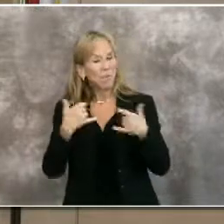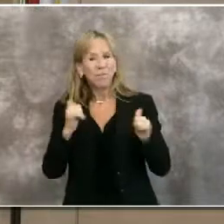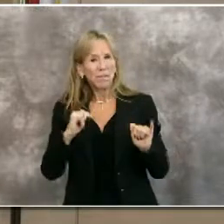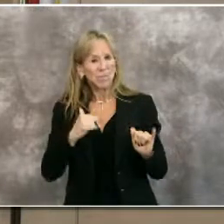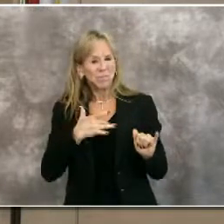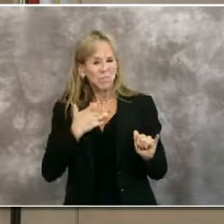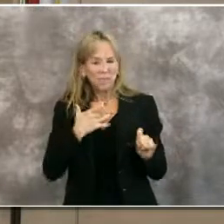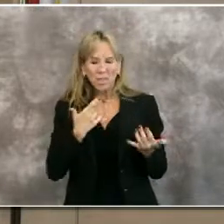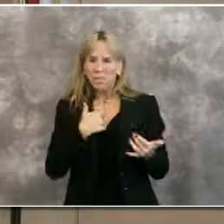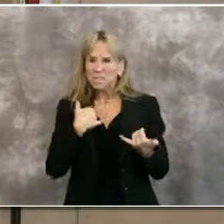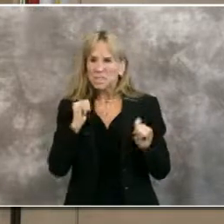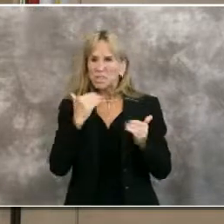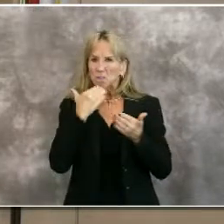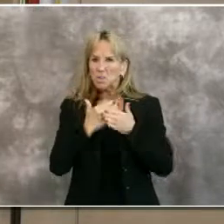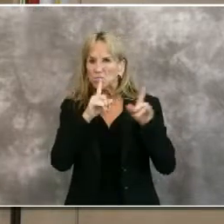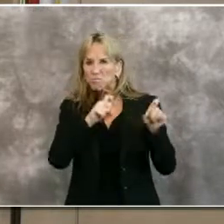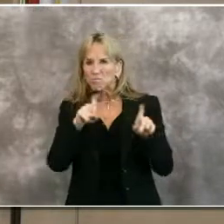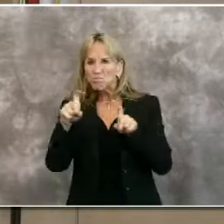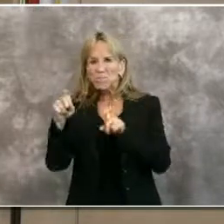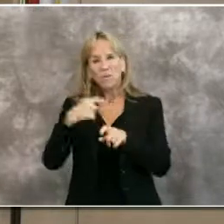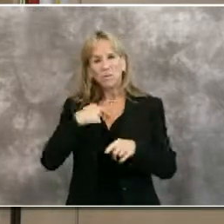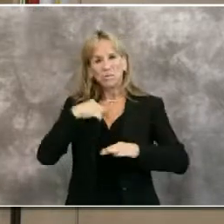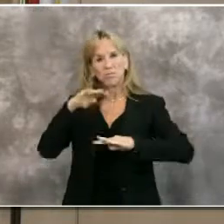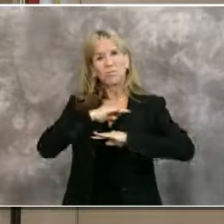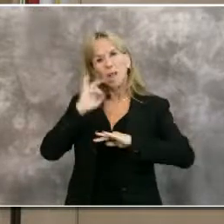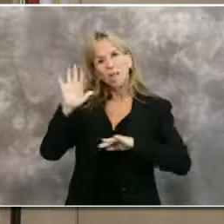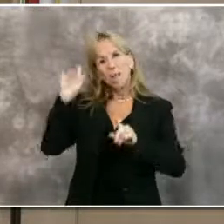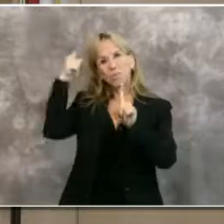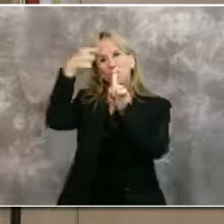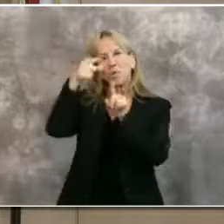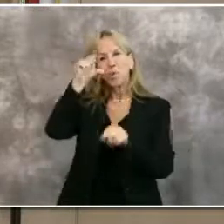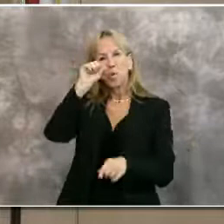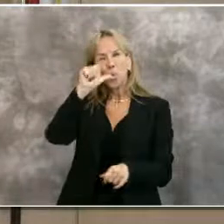test to meet the targeted goals that we've identified.